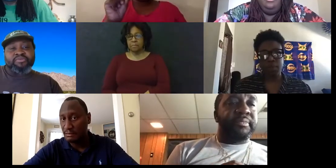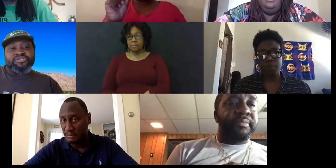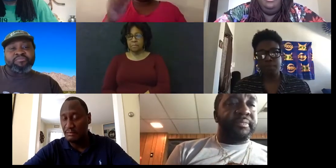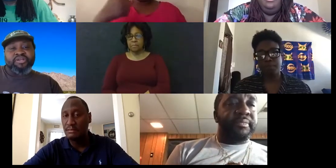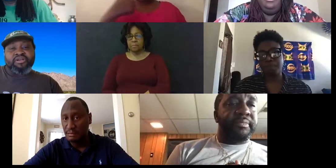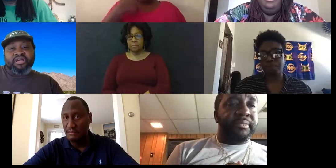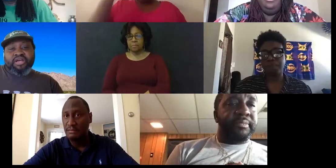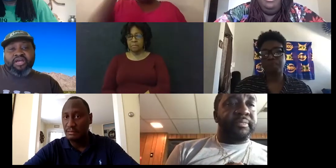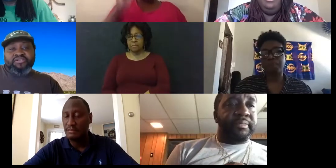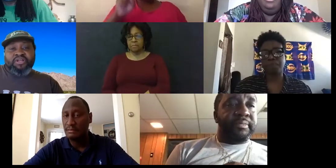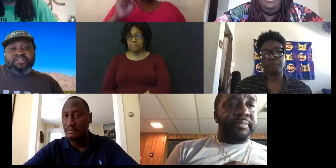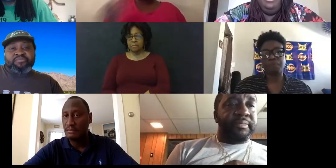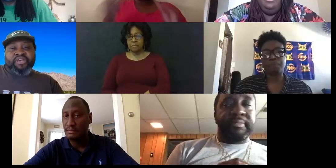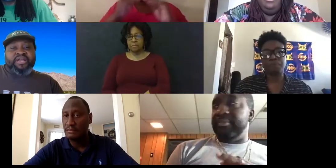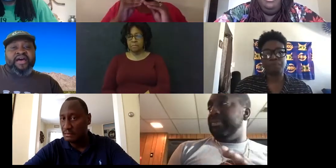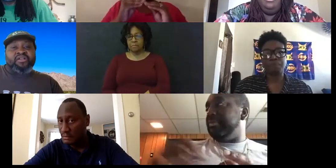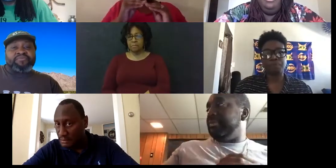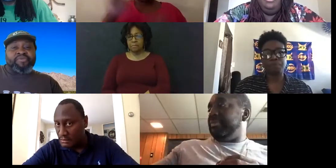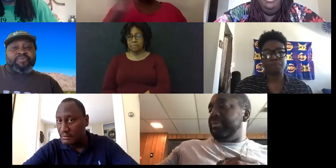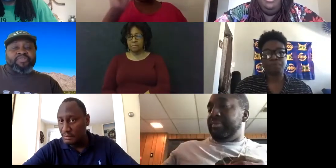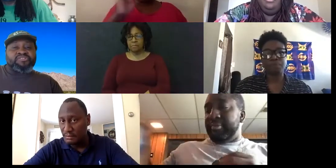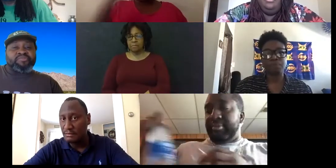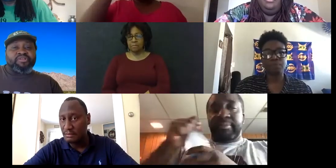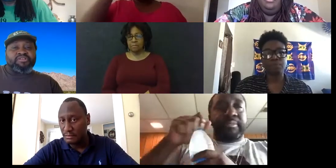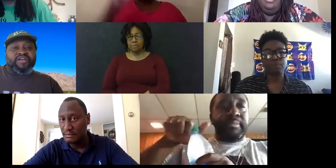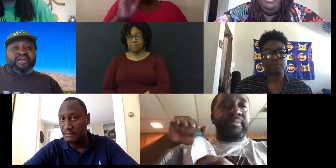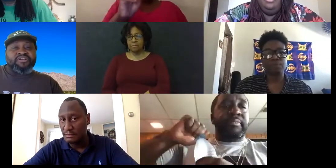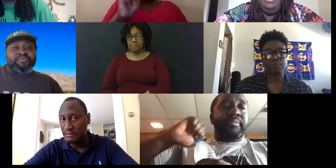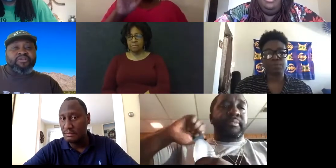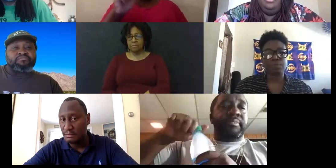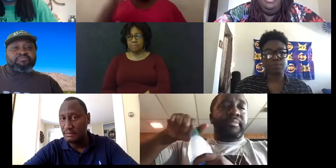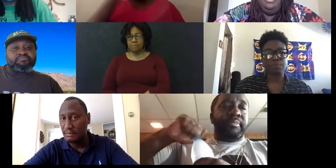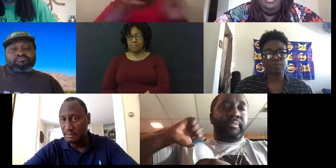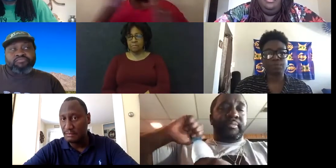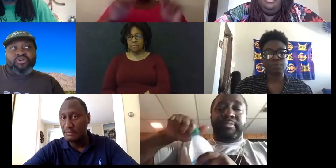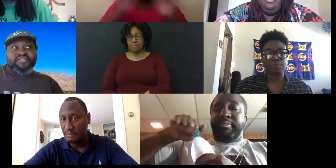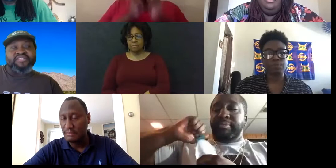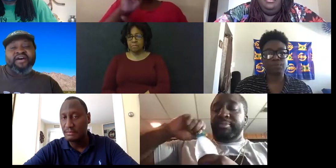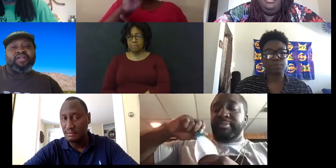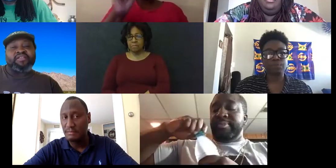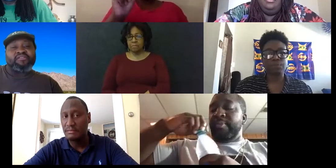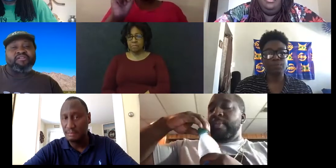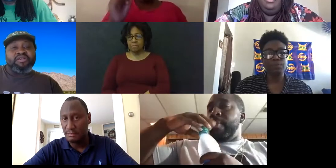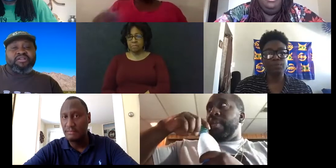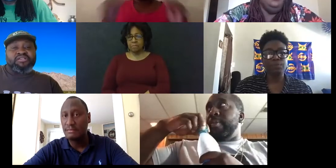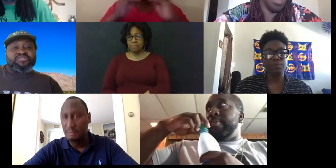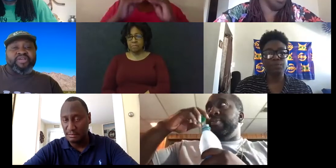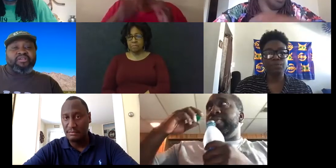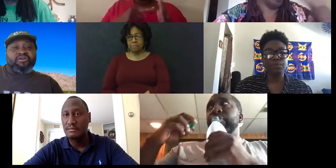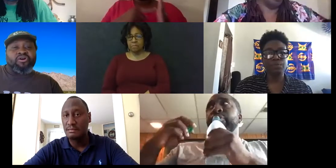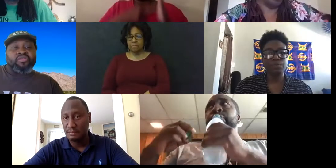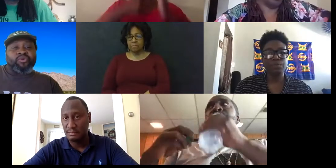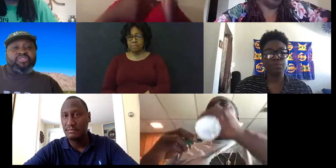there probably should be, as well as there being an outlet for people with disabilities to have something, more or less an outlet to